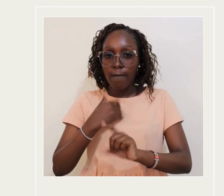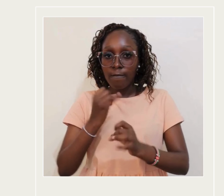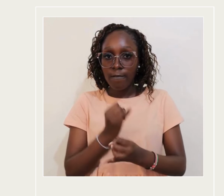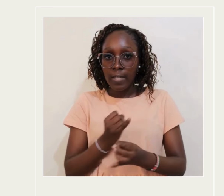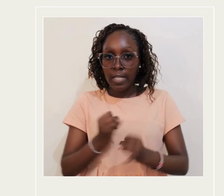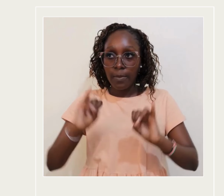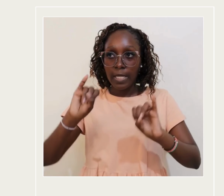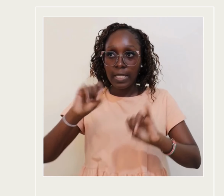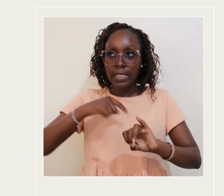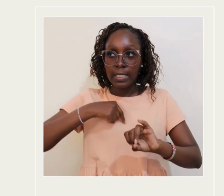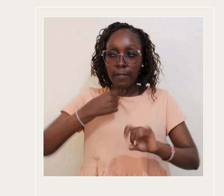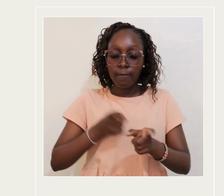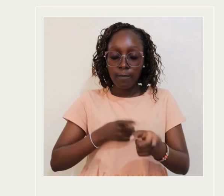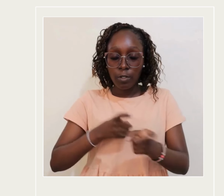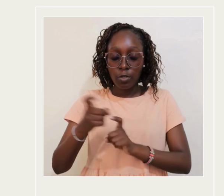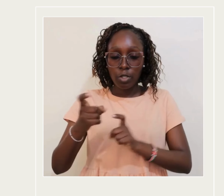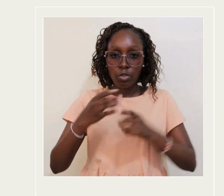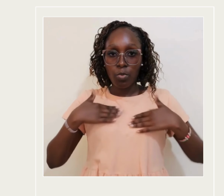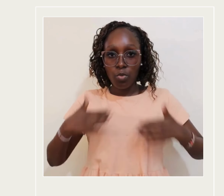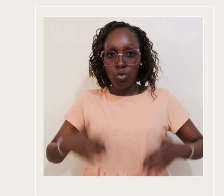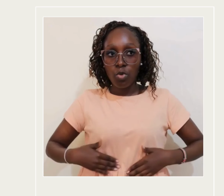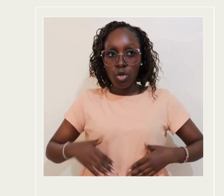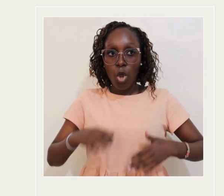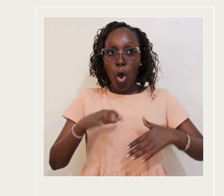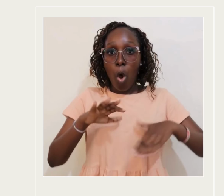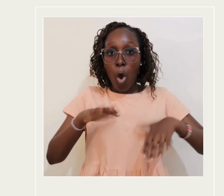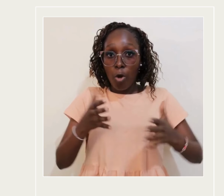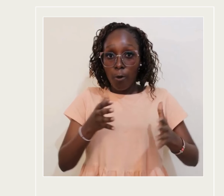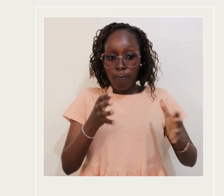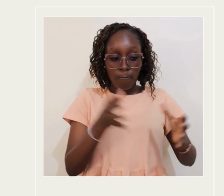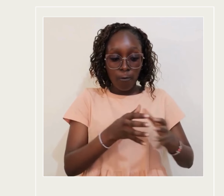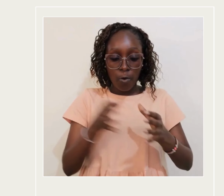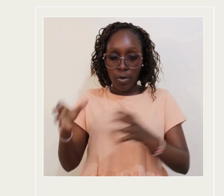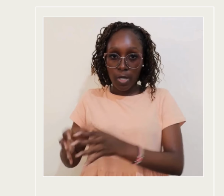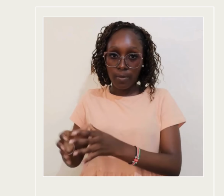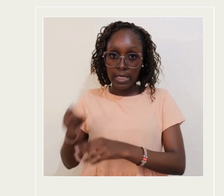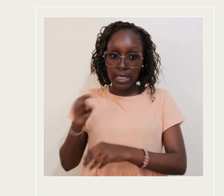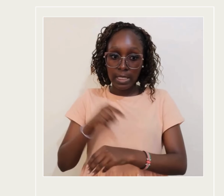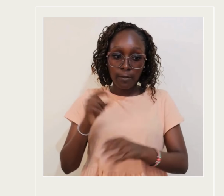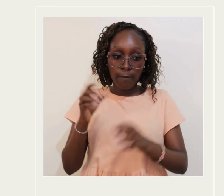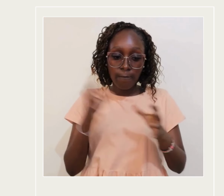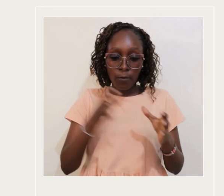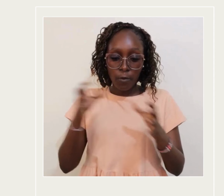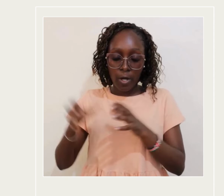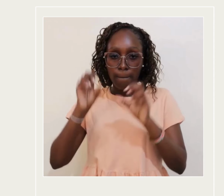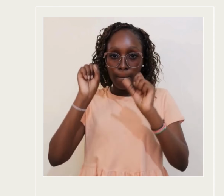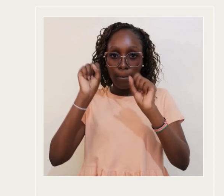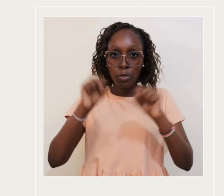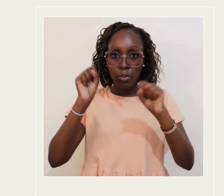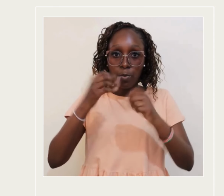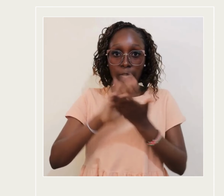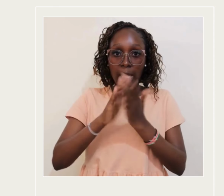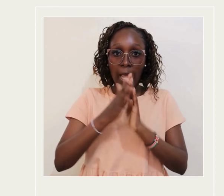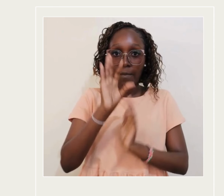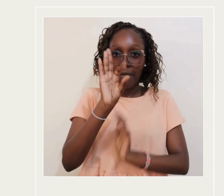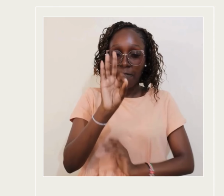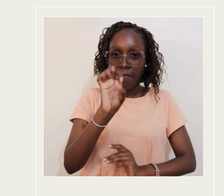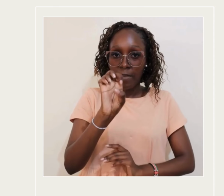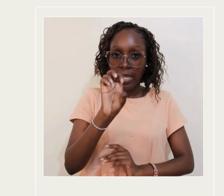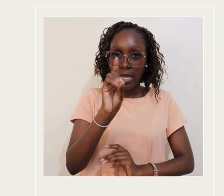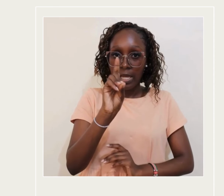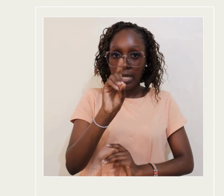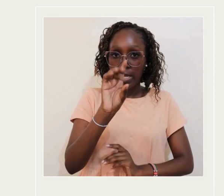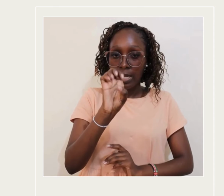independent self-regulation bodies or forums. These forums can organize into a